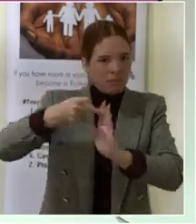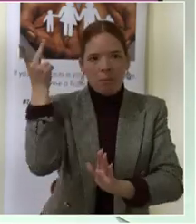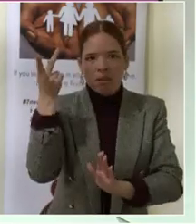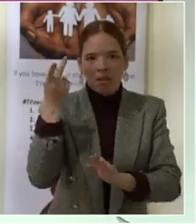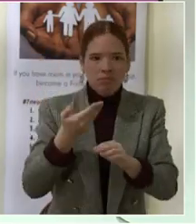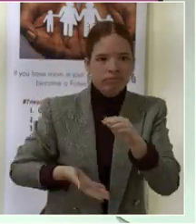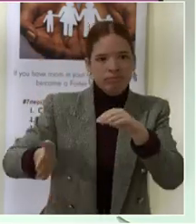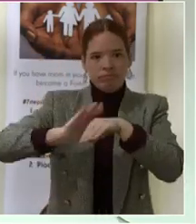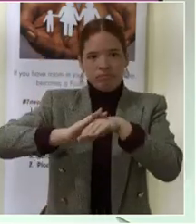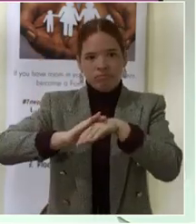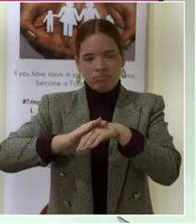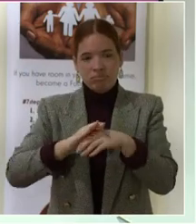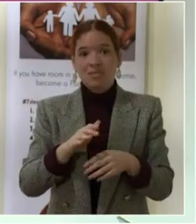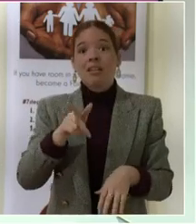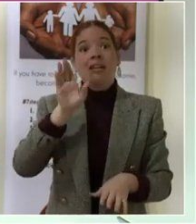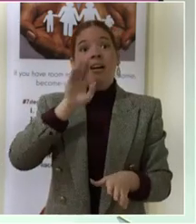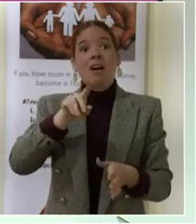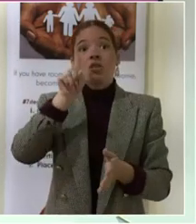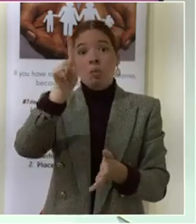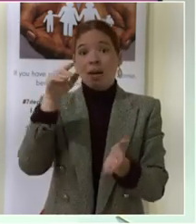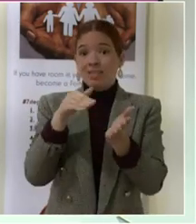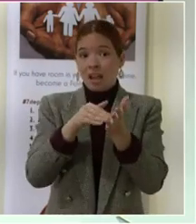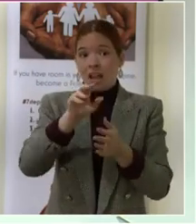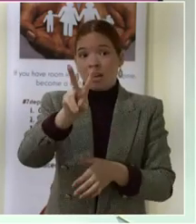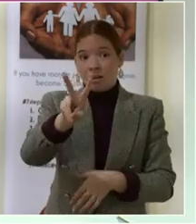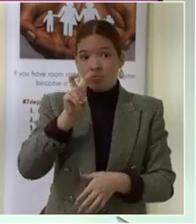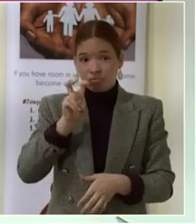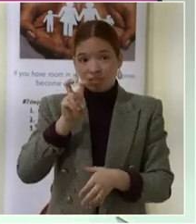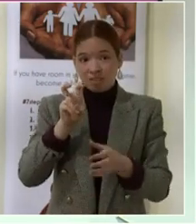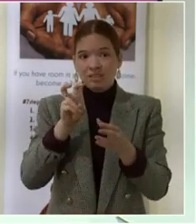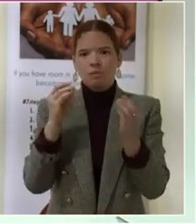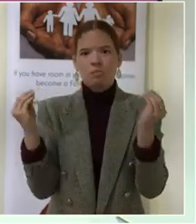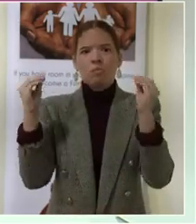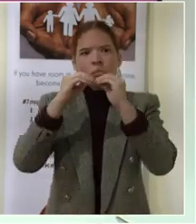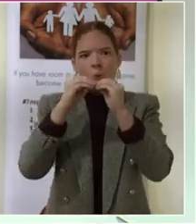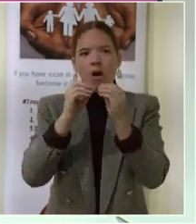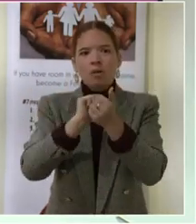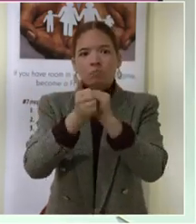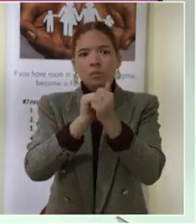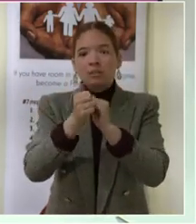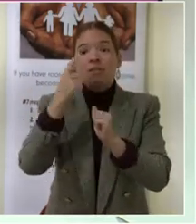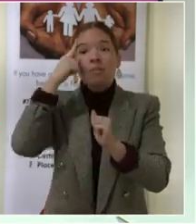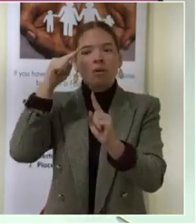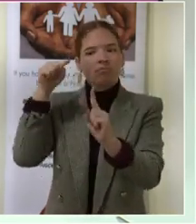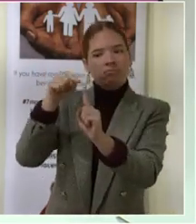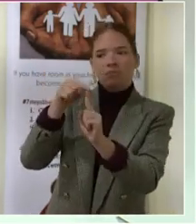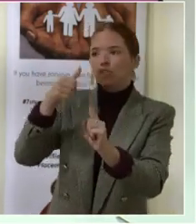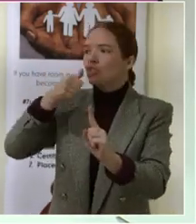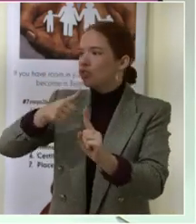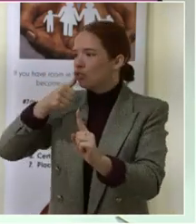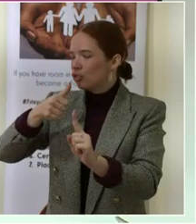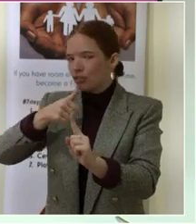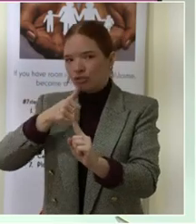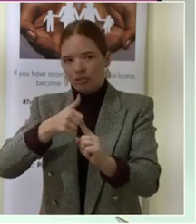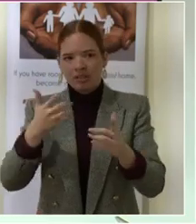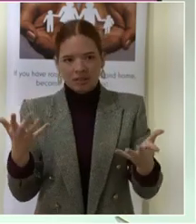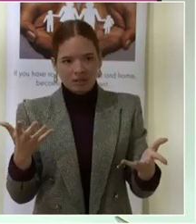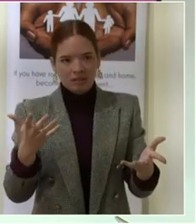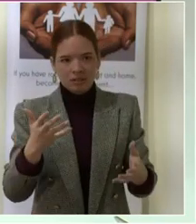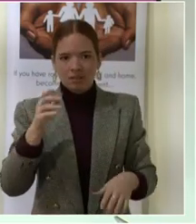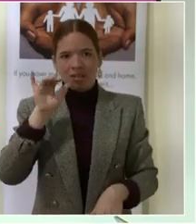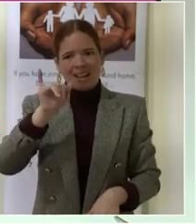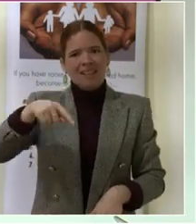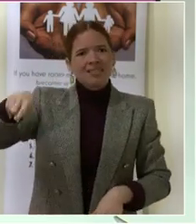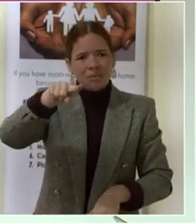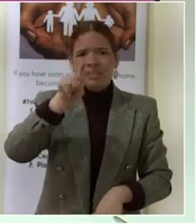for girls. And we need people to help us get that work done. We have $3